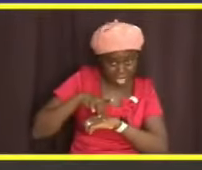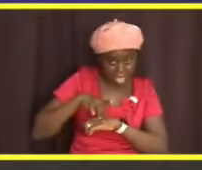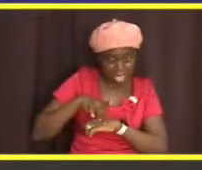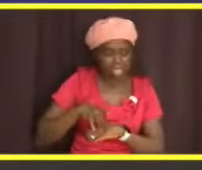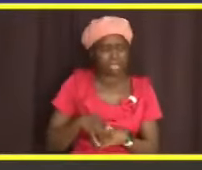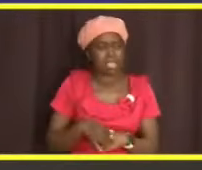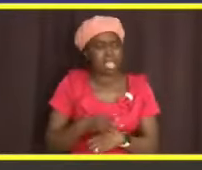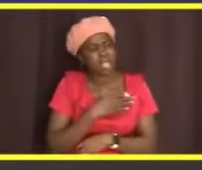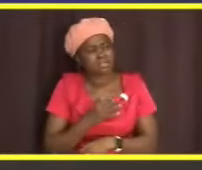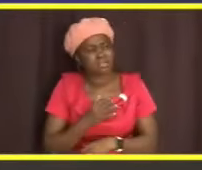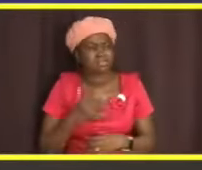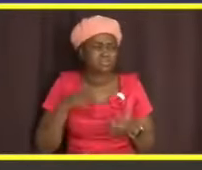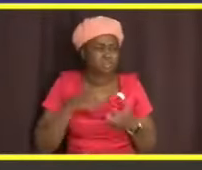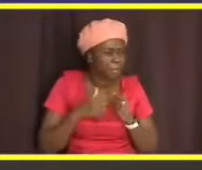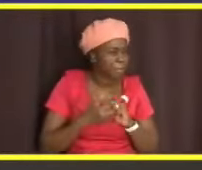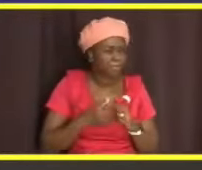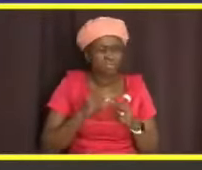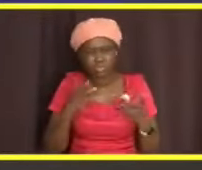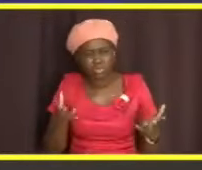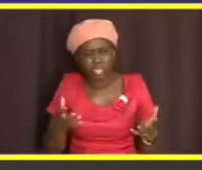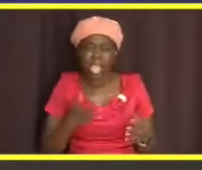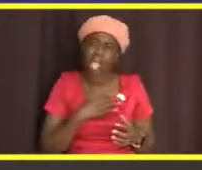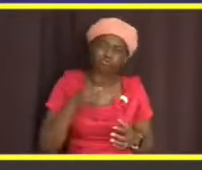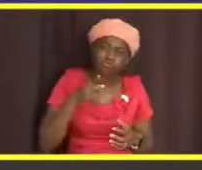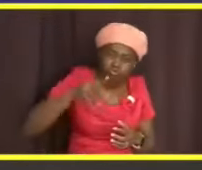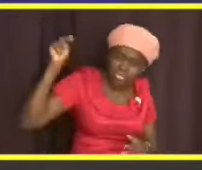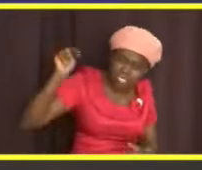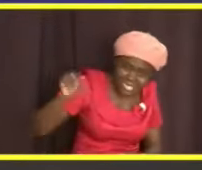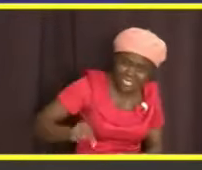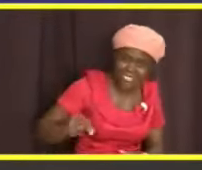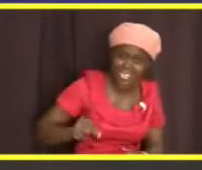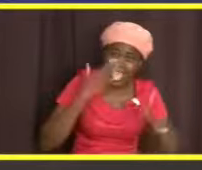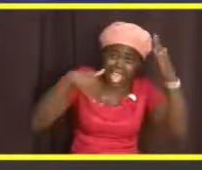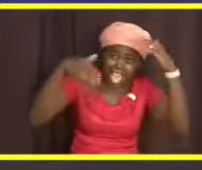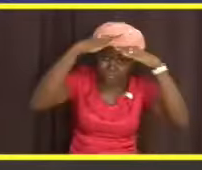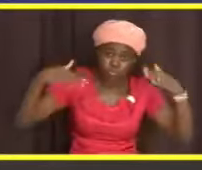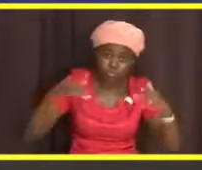and you want heaven to intervene,